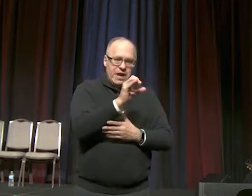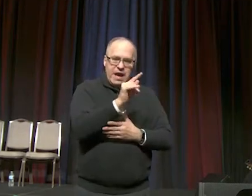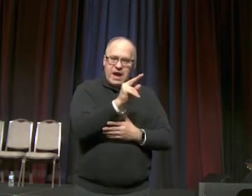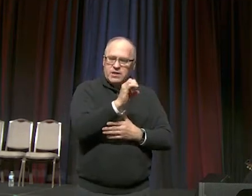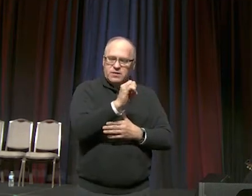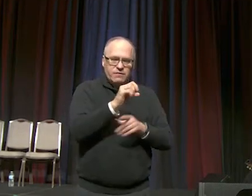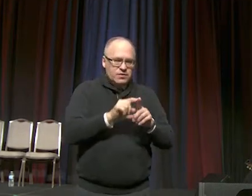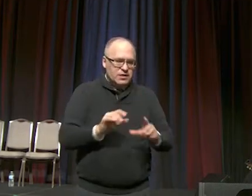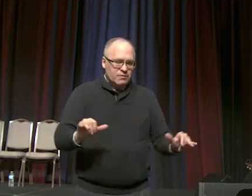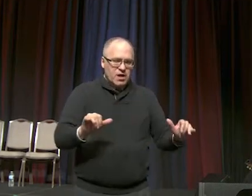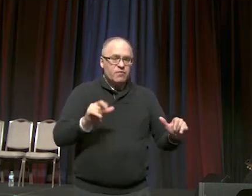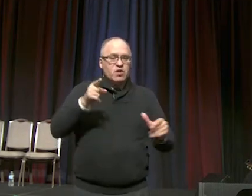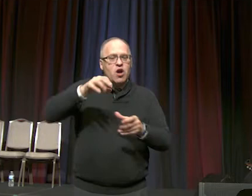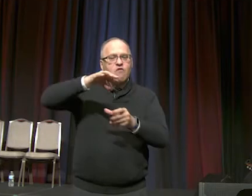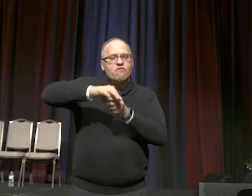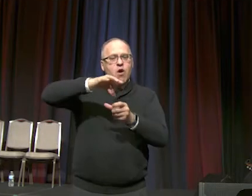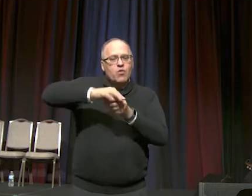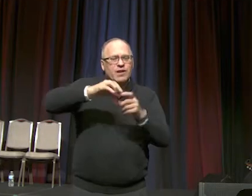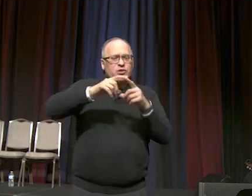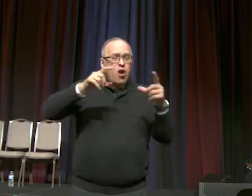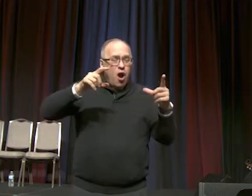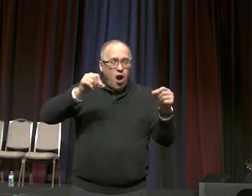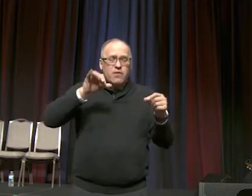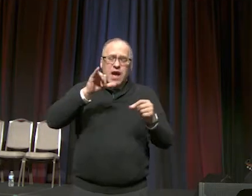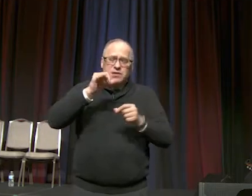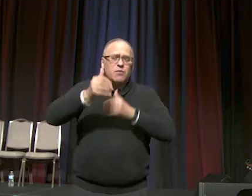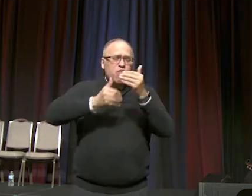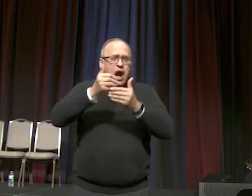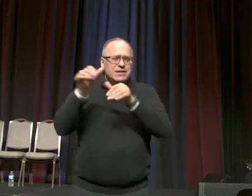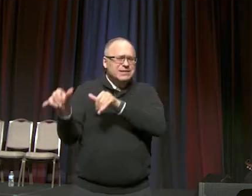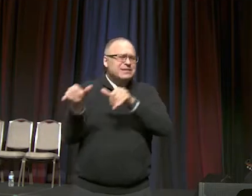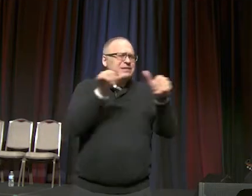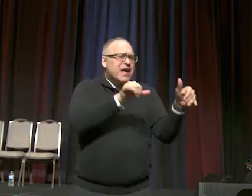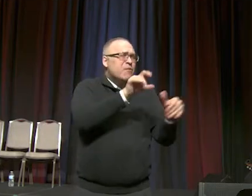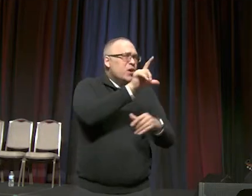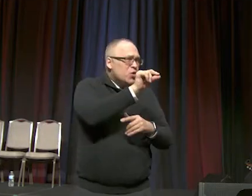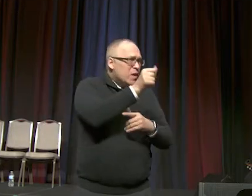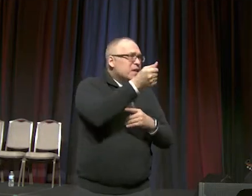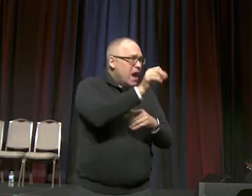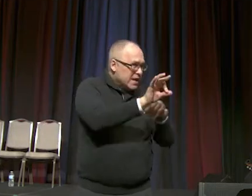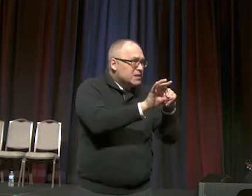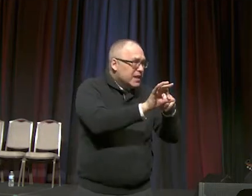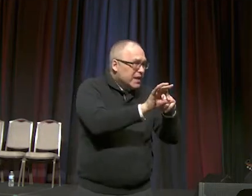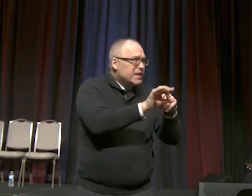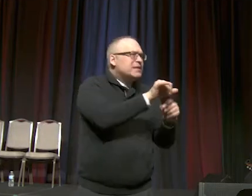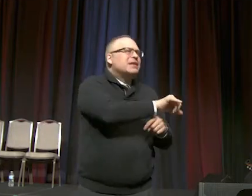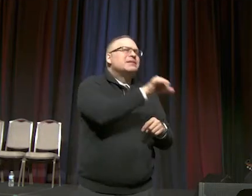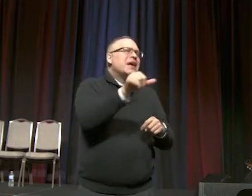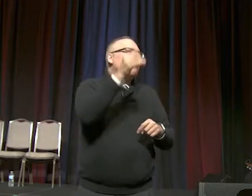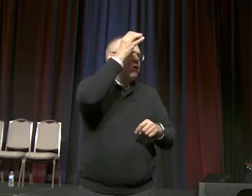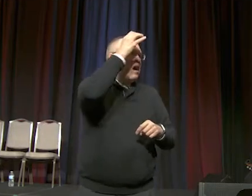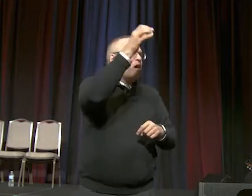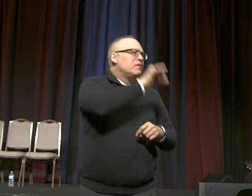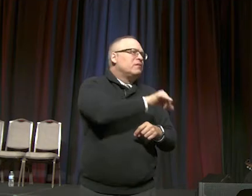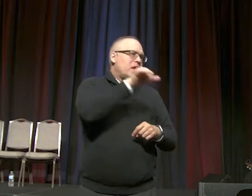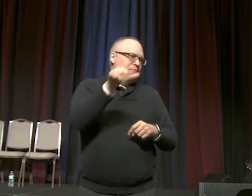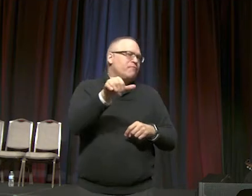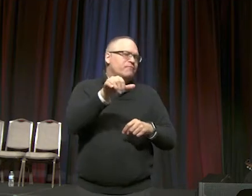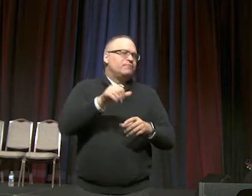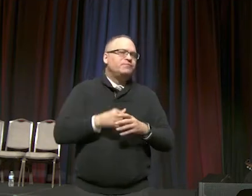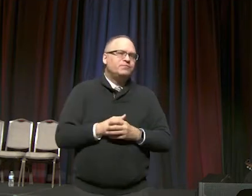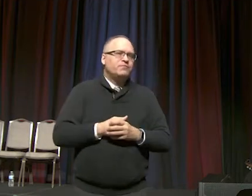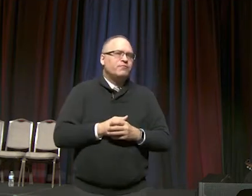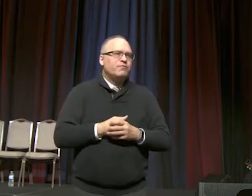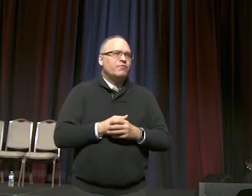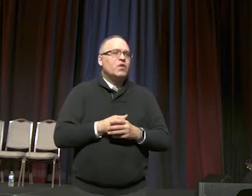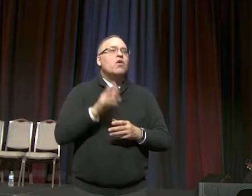company helps us with that. It is the process we used in 2019. We are continuing it. There will be the